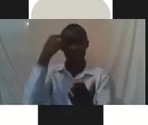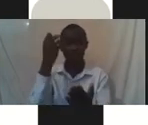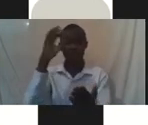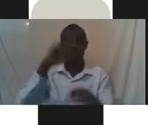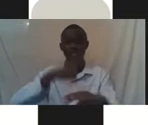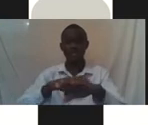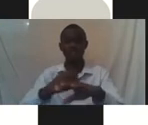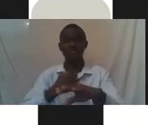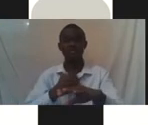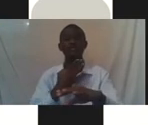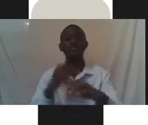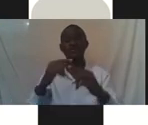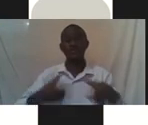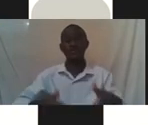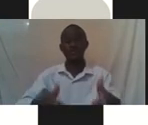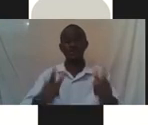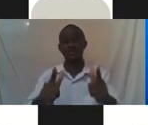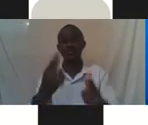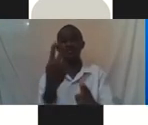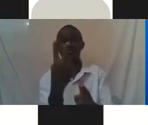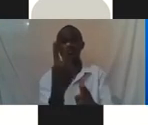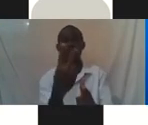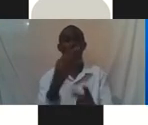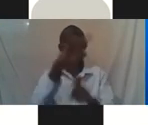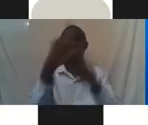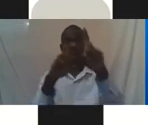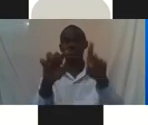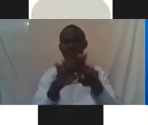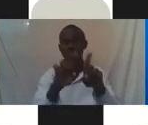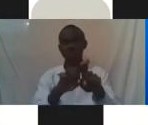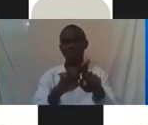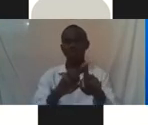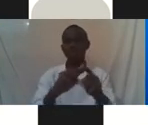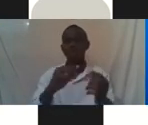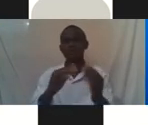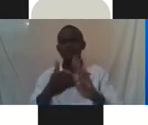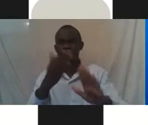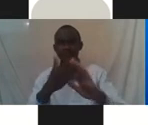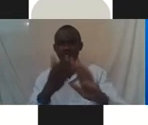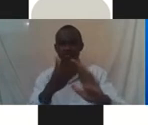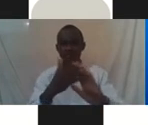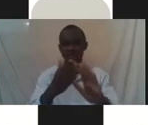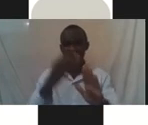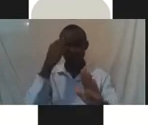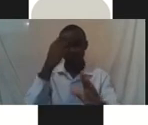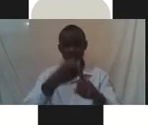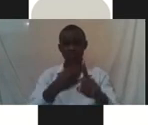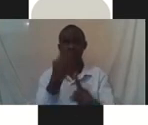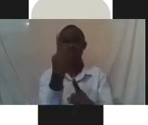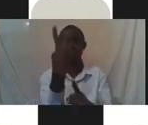I will only allow a couple of questions or quick reactions from any two